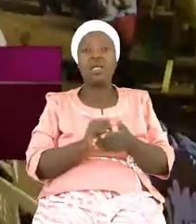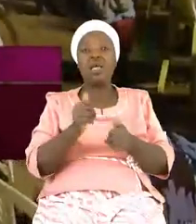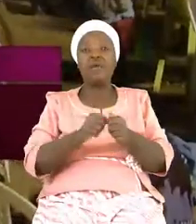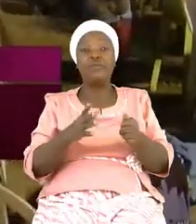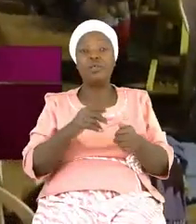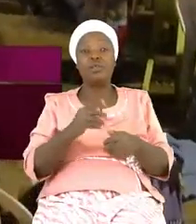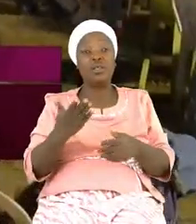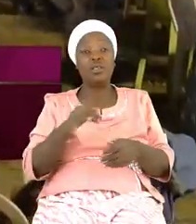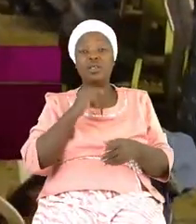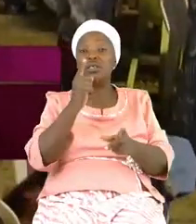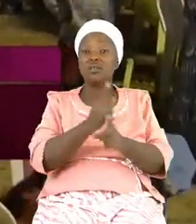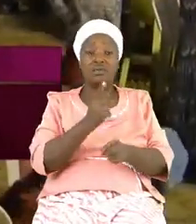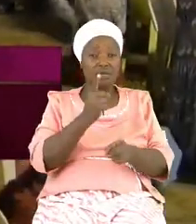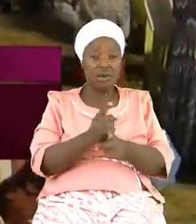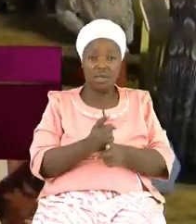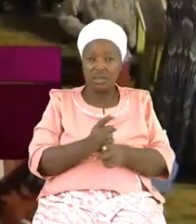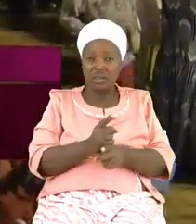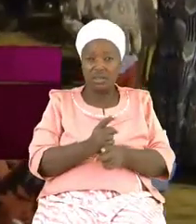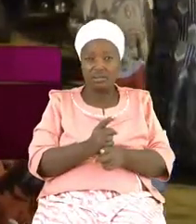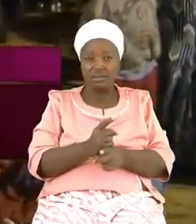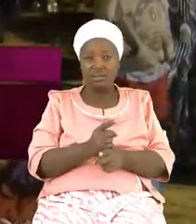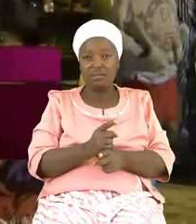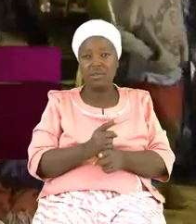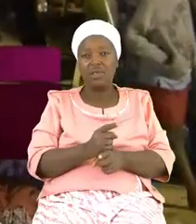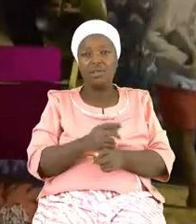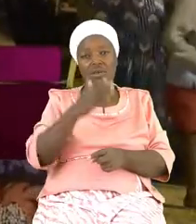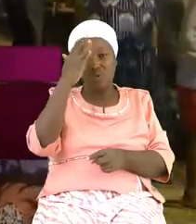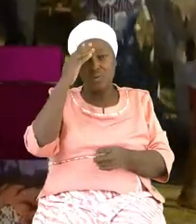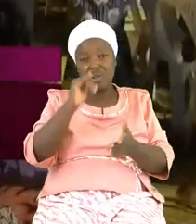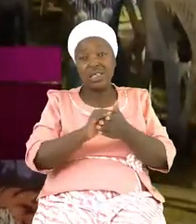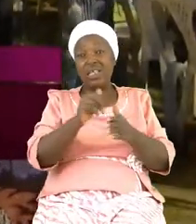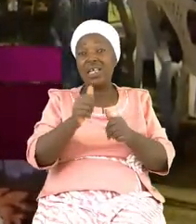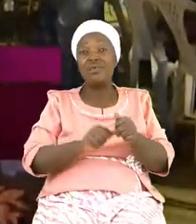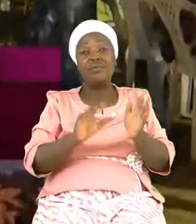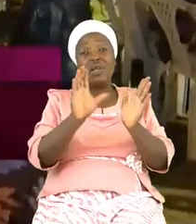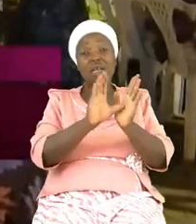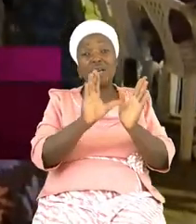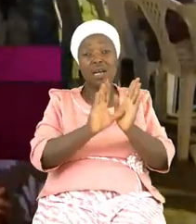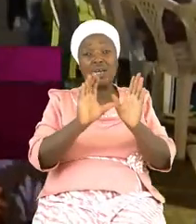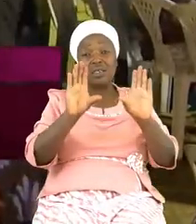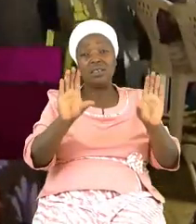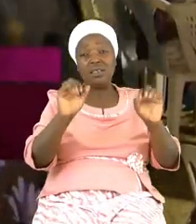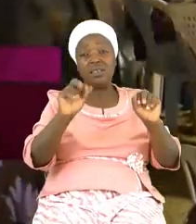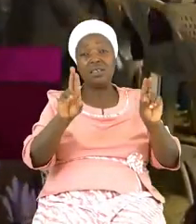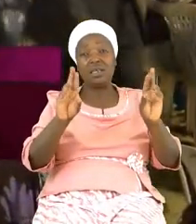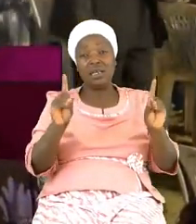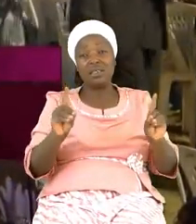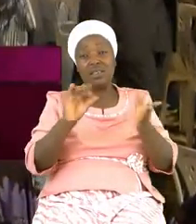every card you have there is a soul that has come into the kingdom of God.